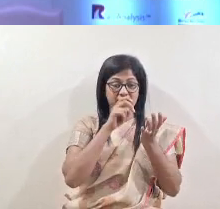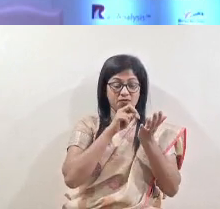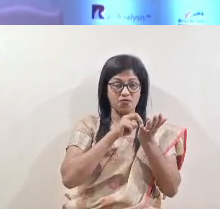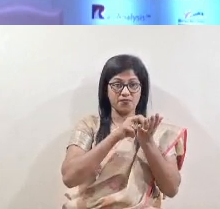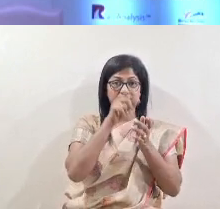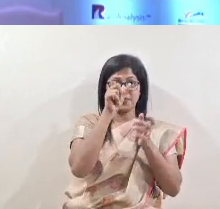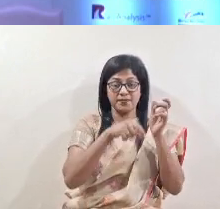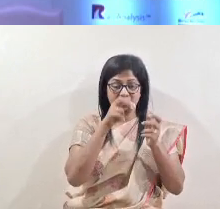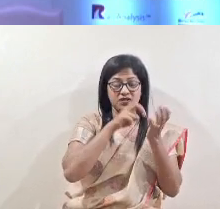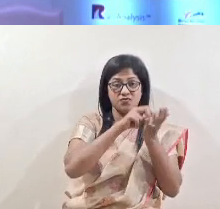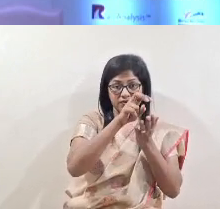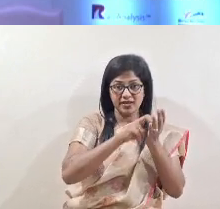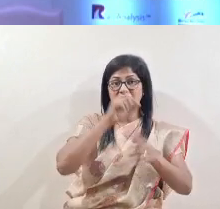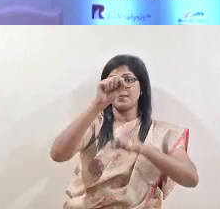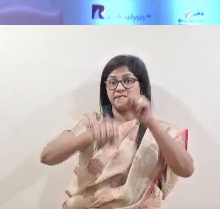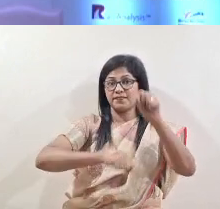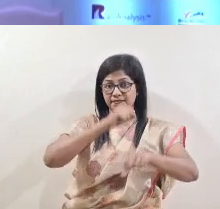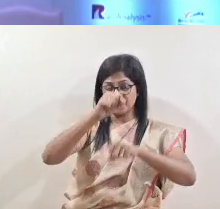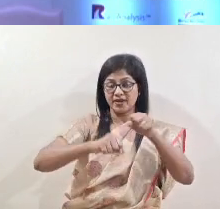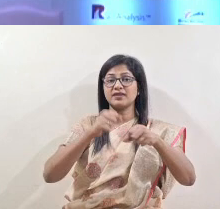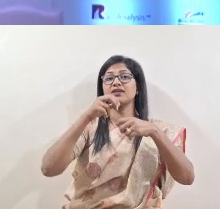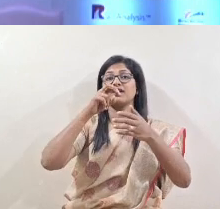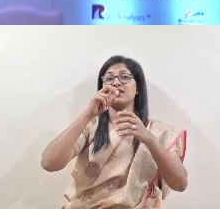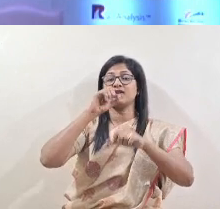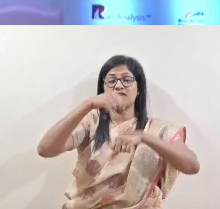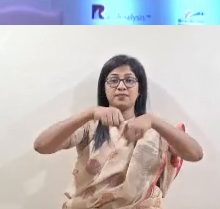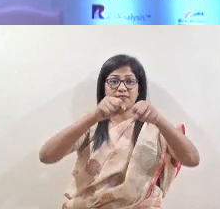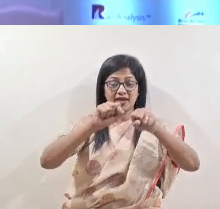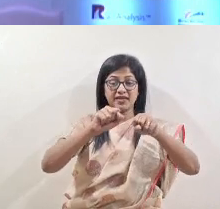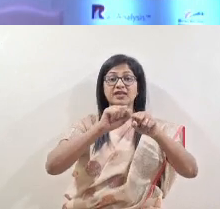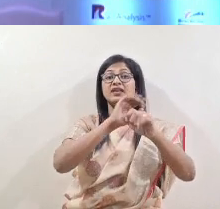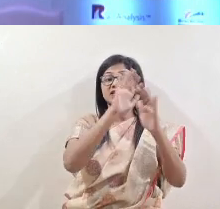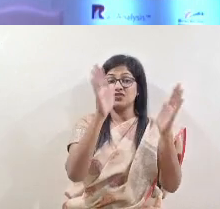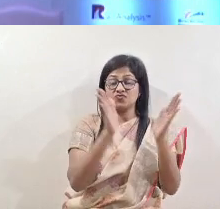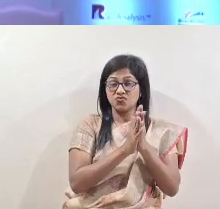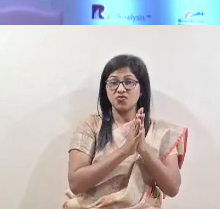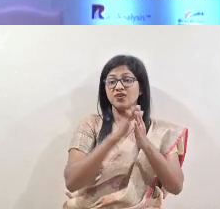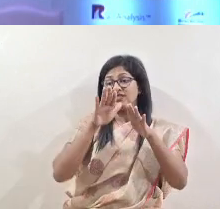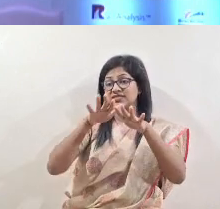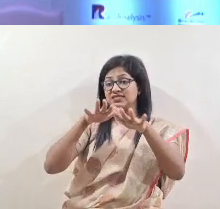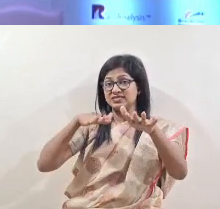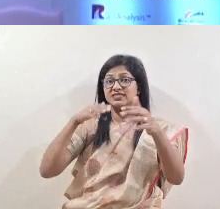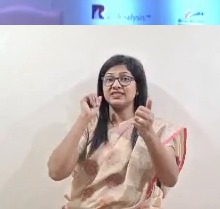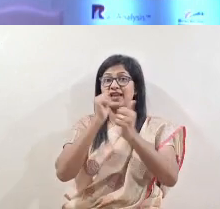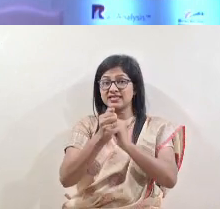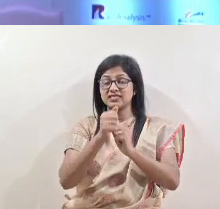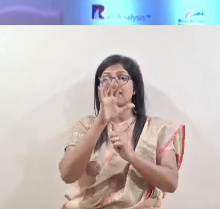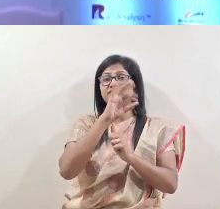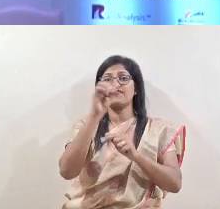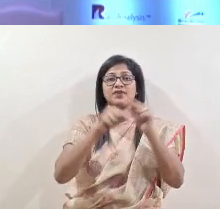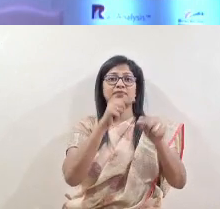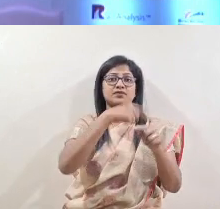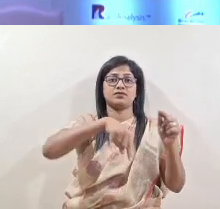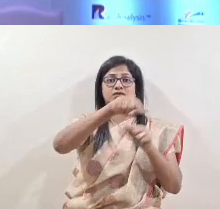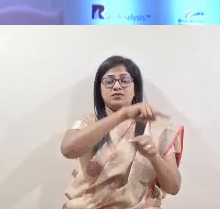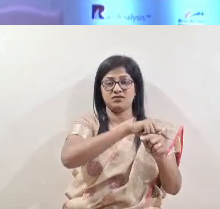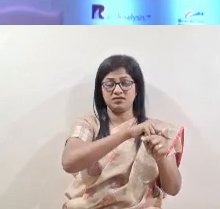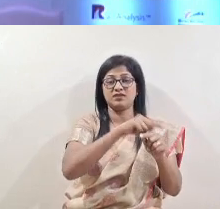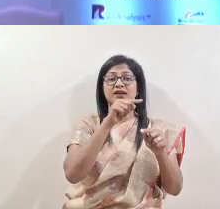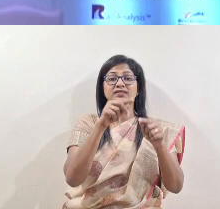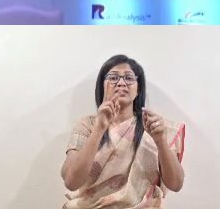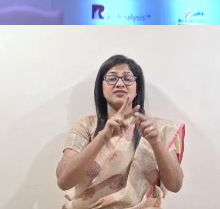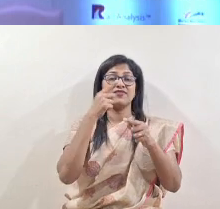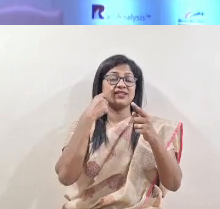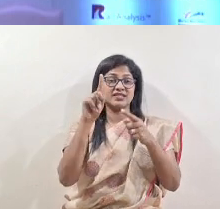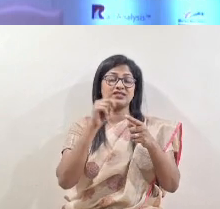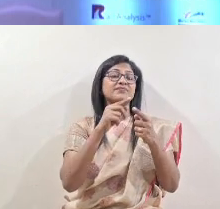pedestrians, motorized two-wheelers, and bicycles, they contribute more than 50% of these road traffic crashes. And this figure was validated by